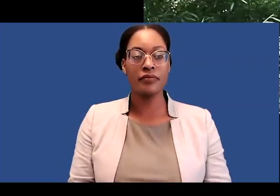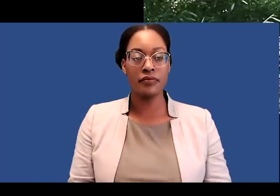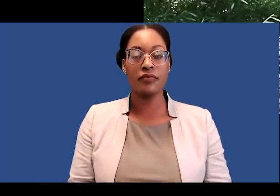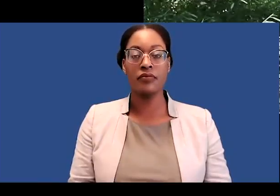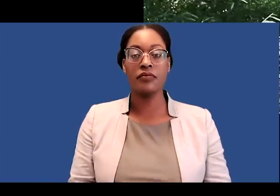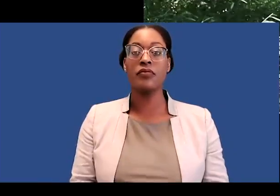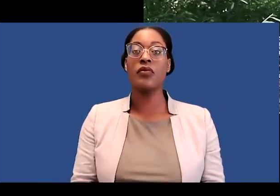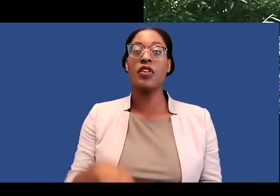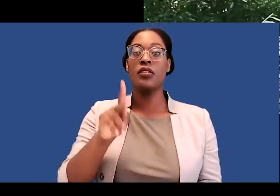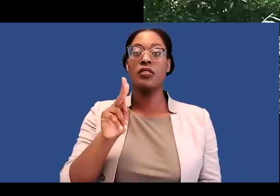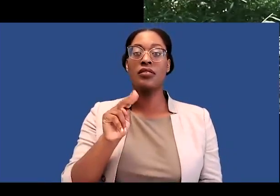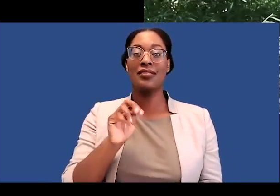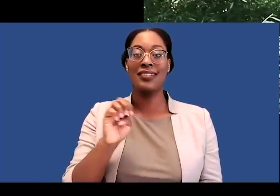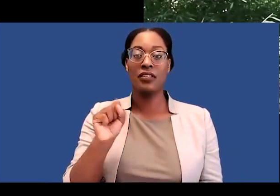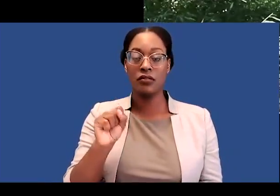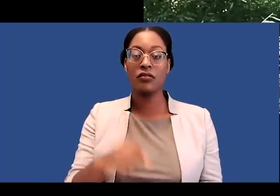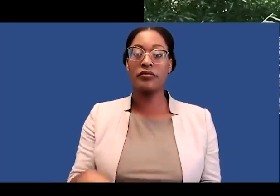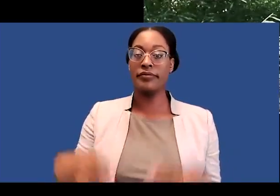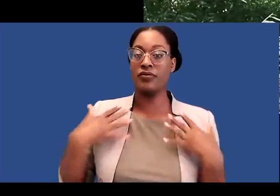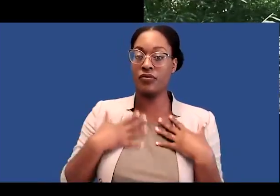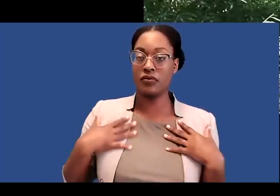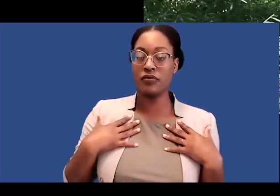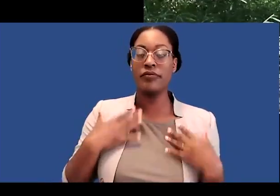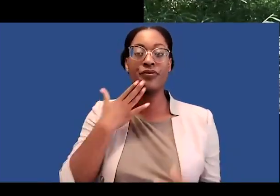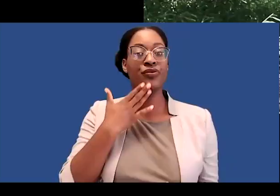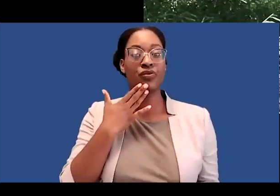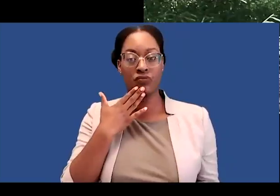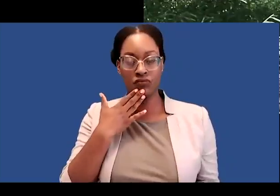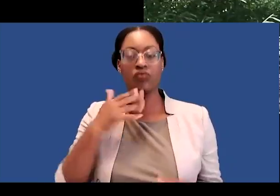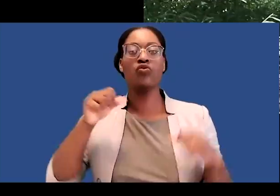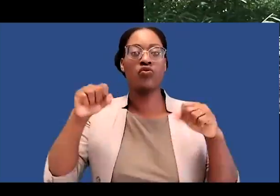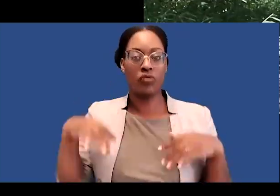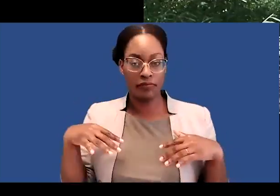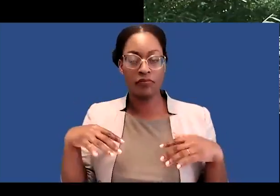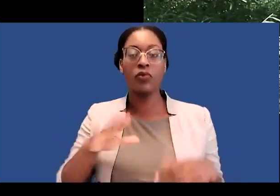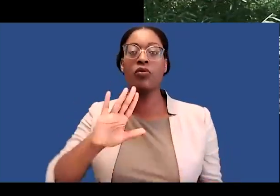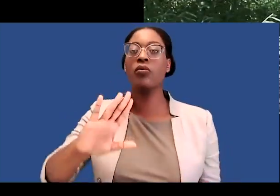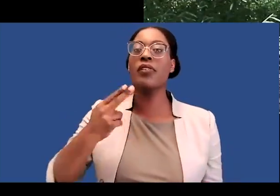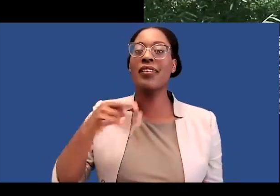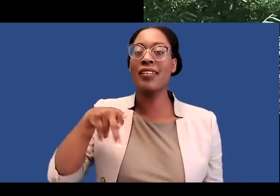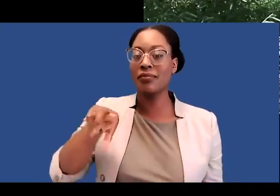Then drop the knees, chest, and chin, sending the hips up.